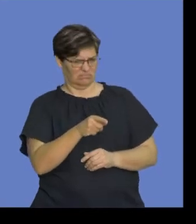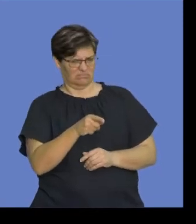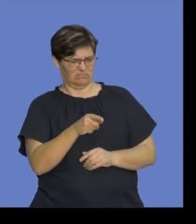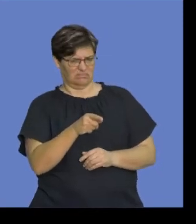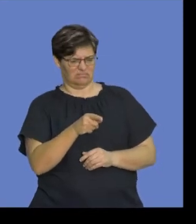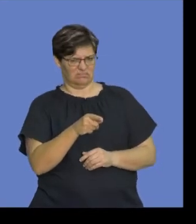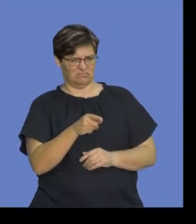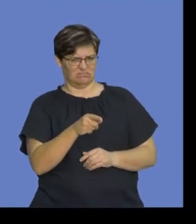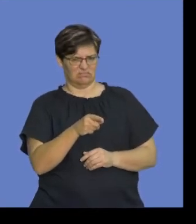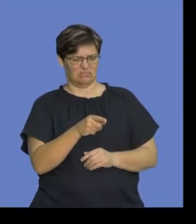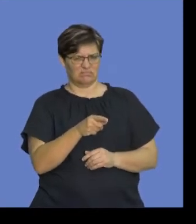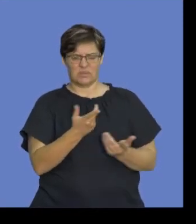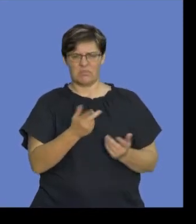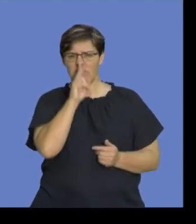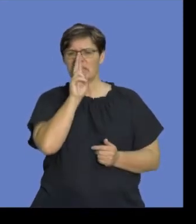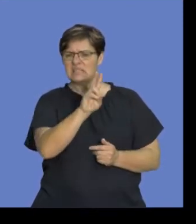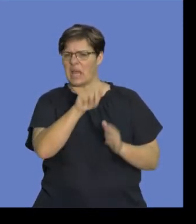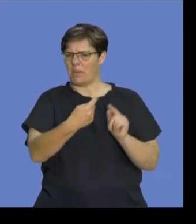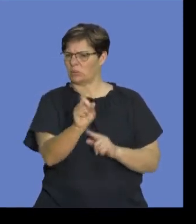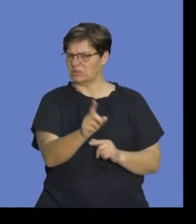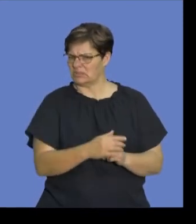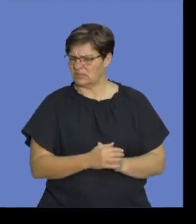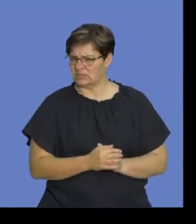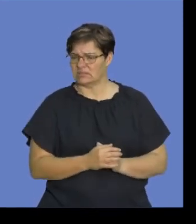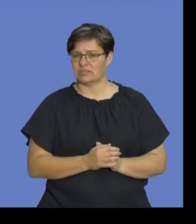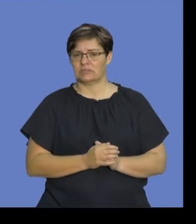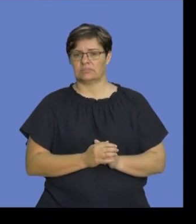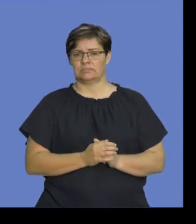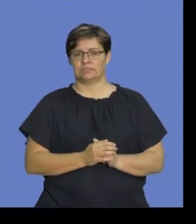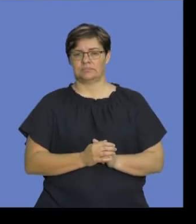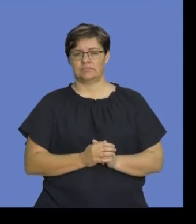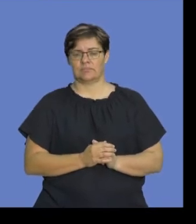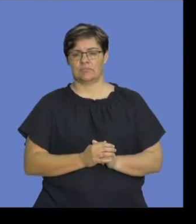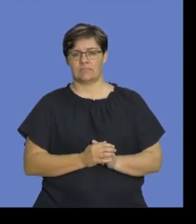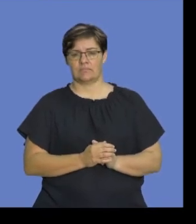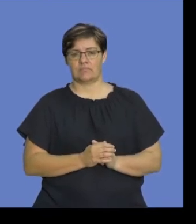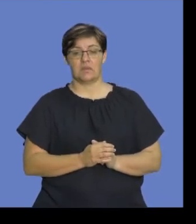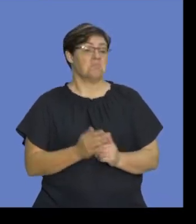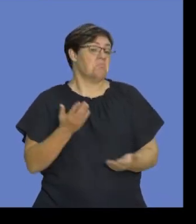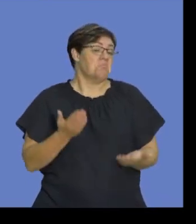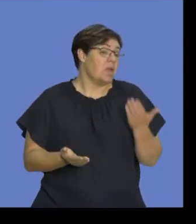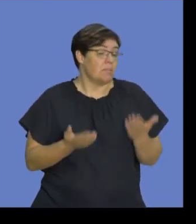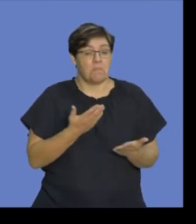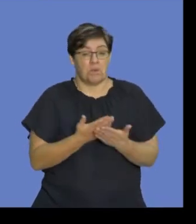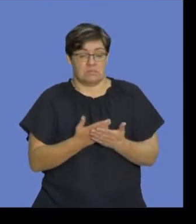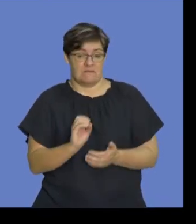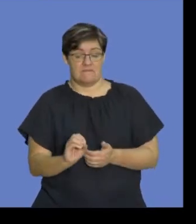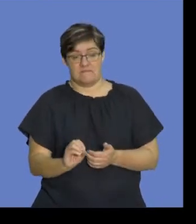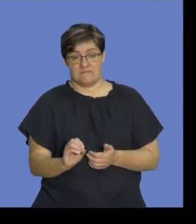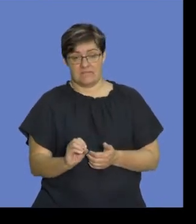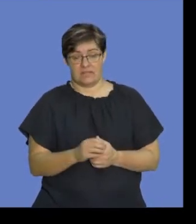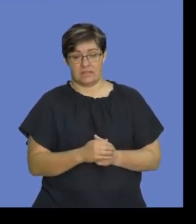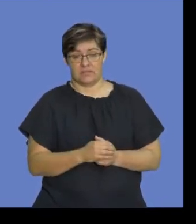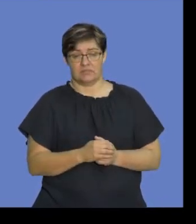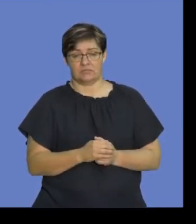about. Let's find out and see what it's about. Okay? It may be possible